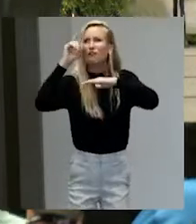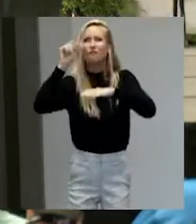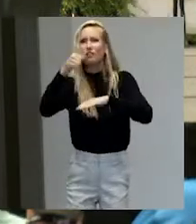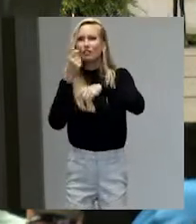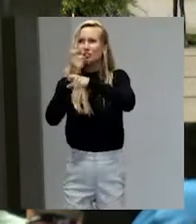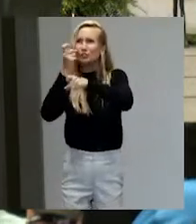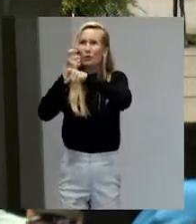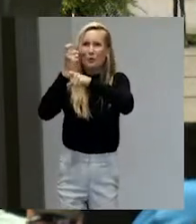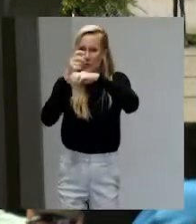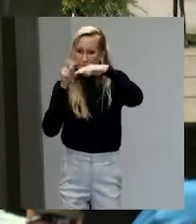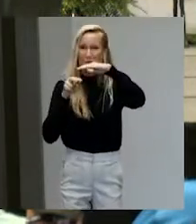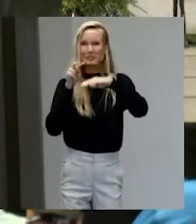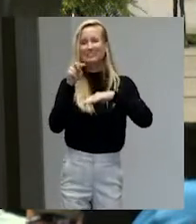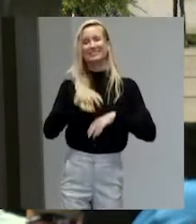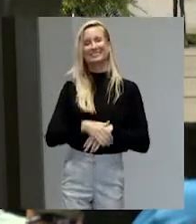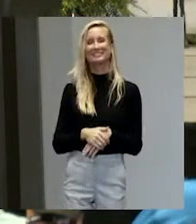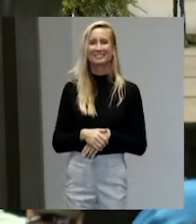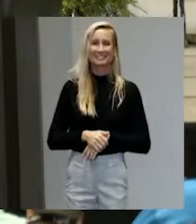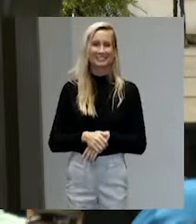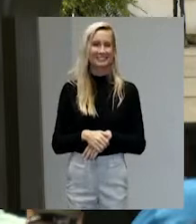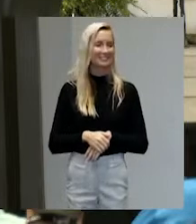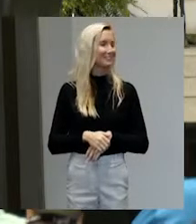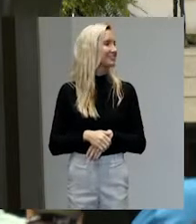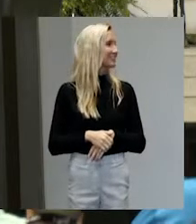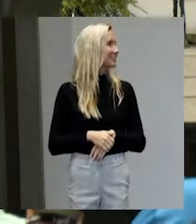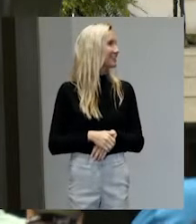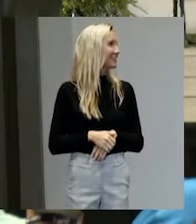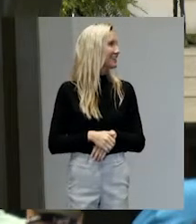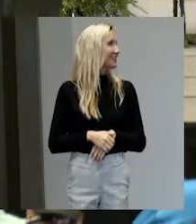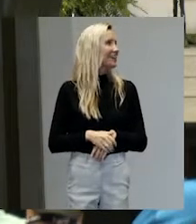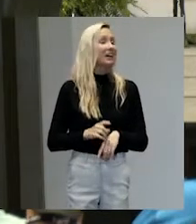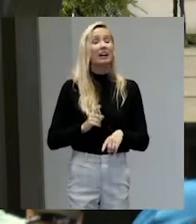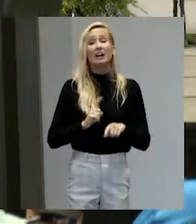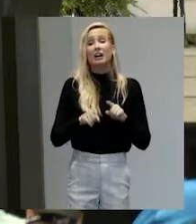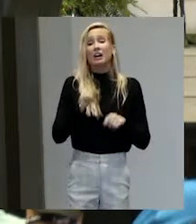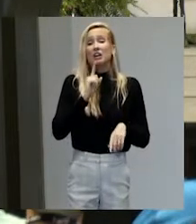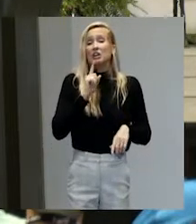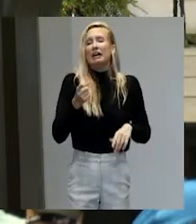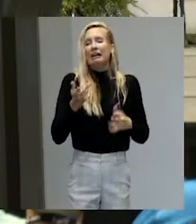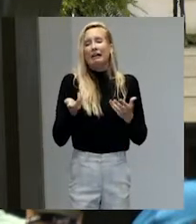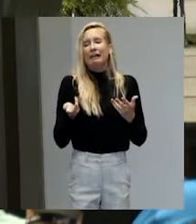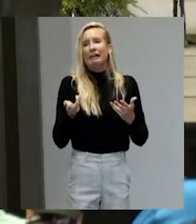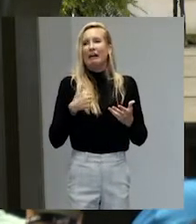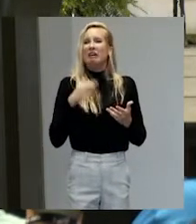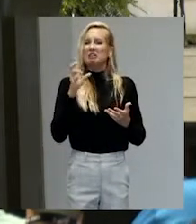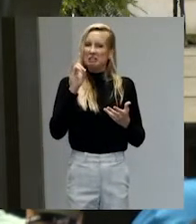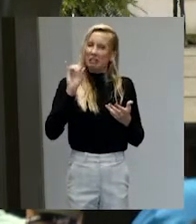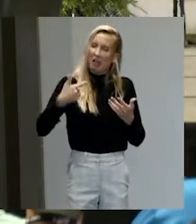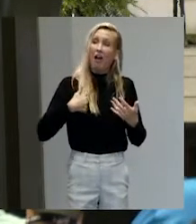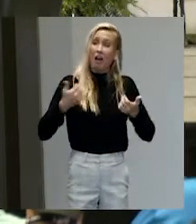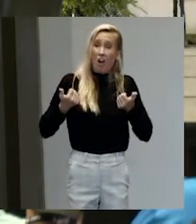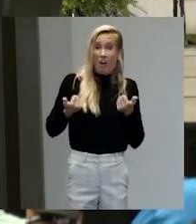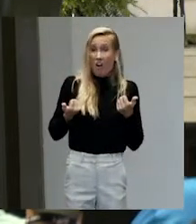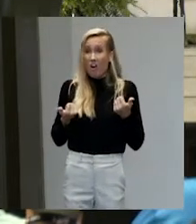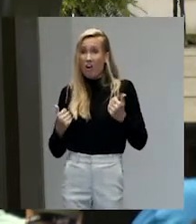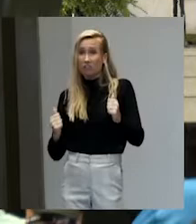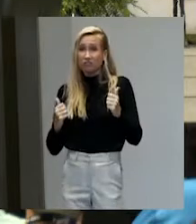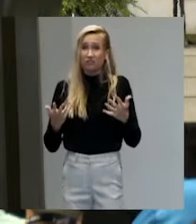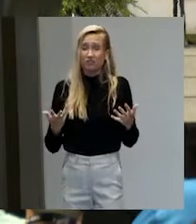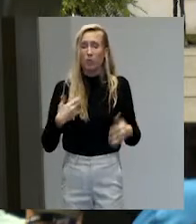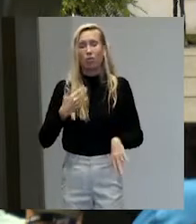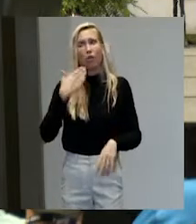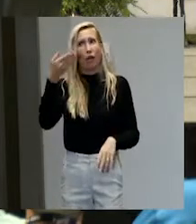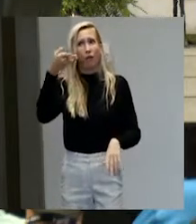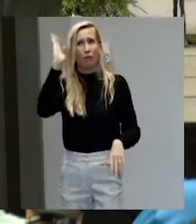done, took so much. But I auditioned, and thank God they gave it to me,